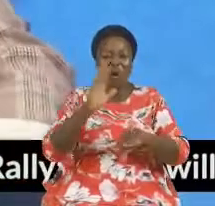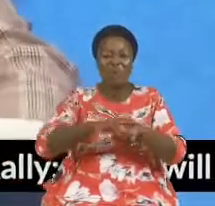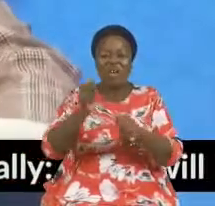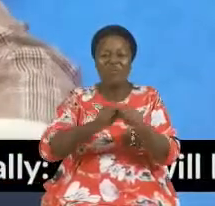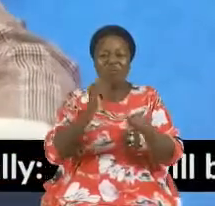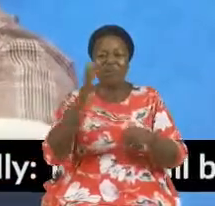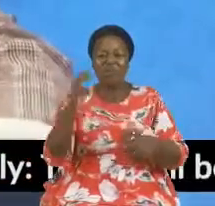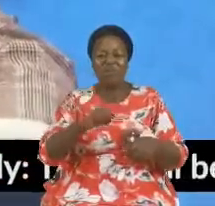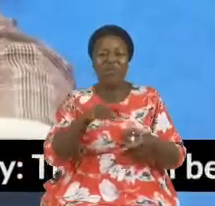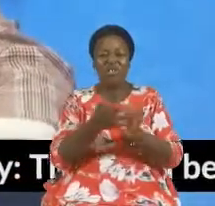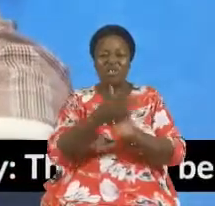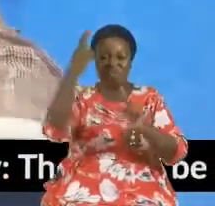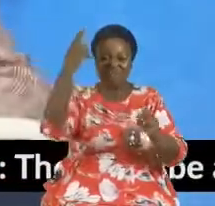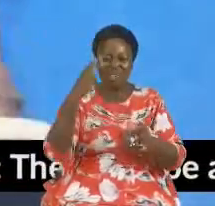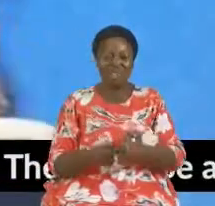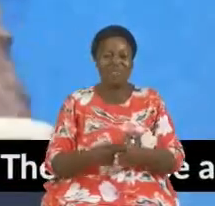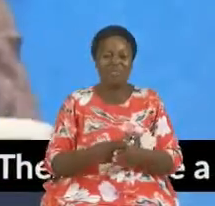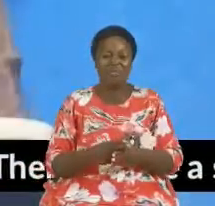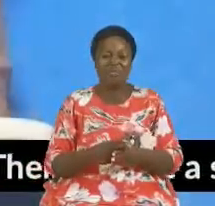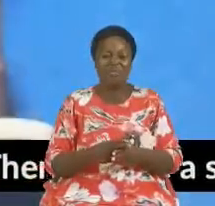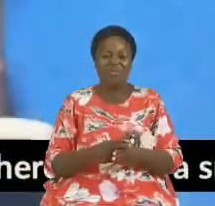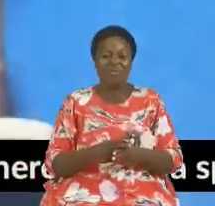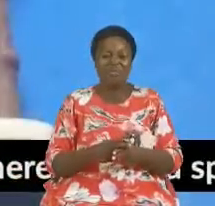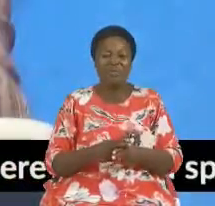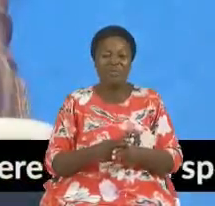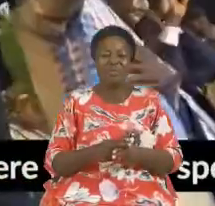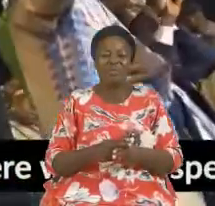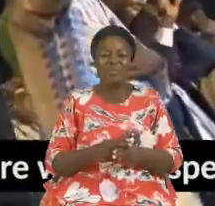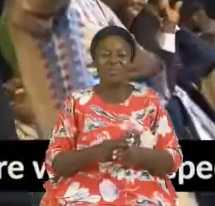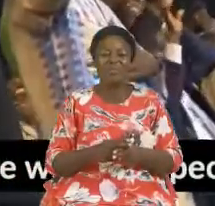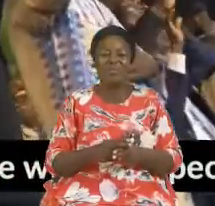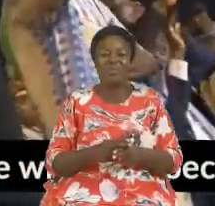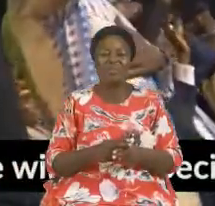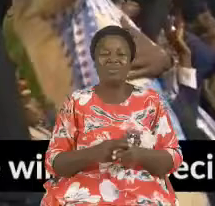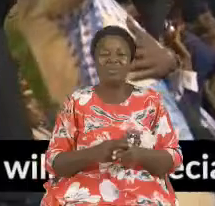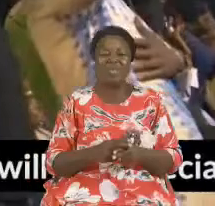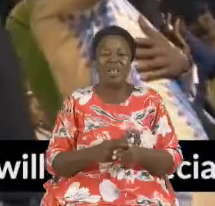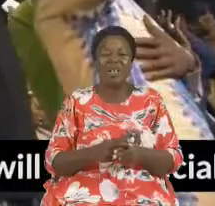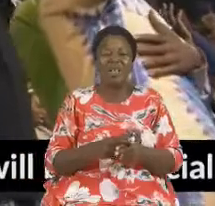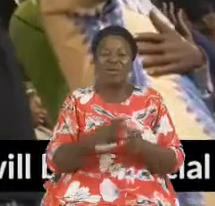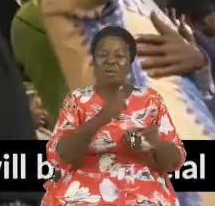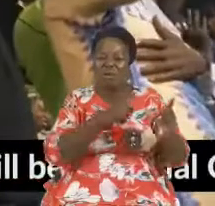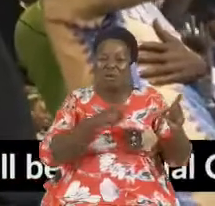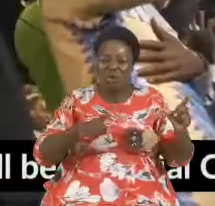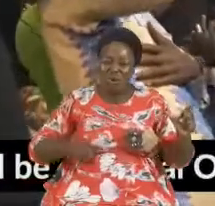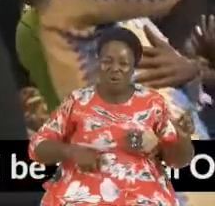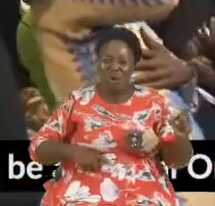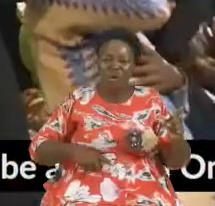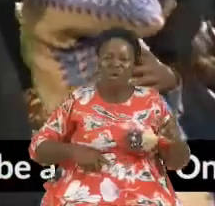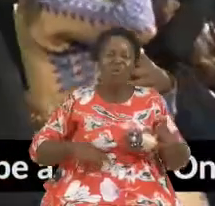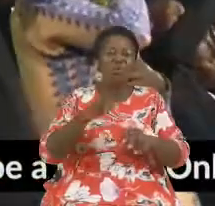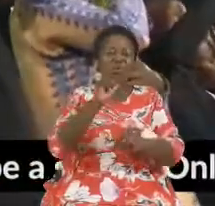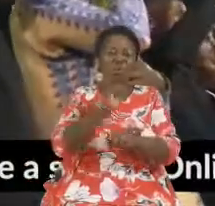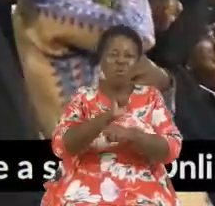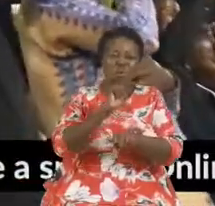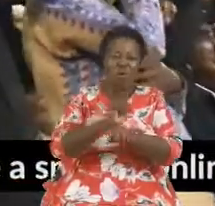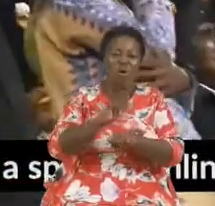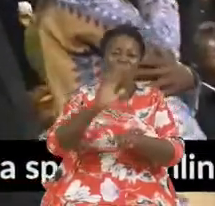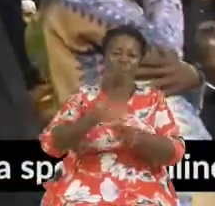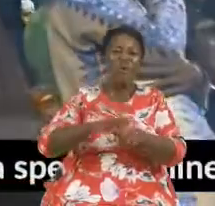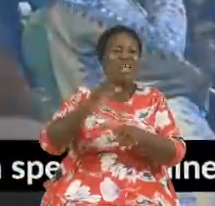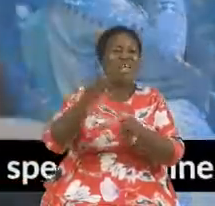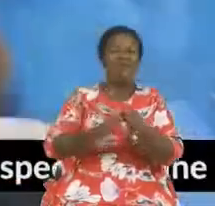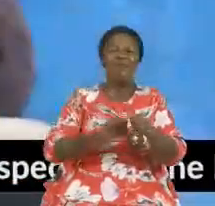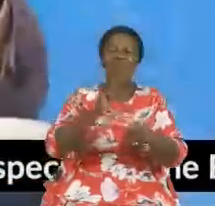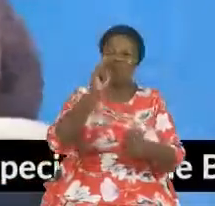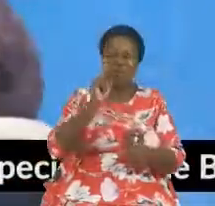send forth your miracle power upon every one of them in Jesus' name. On the television, on